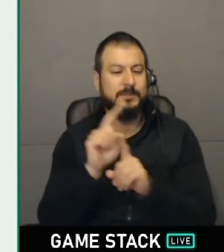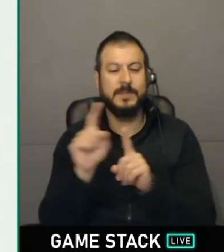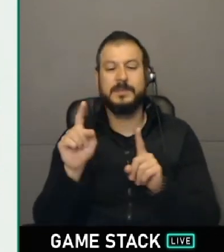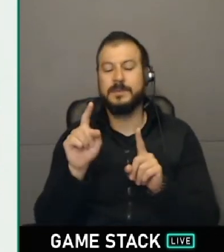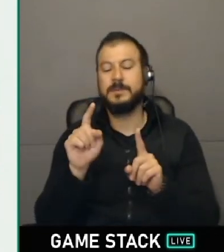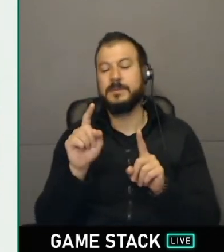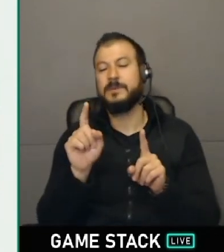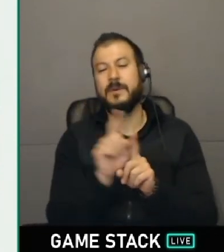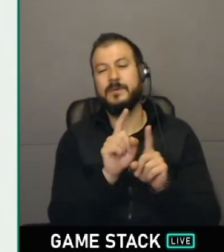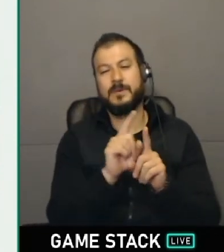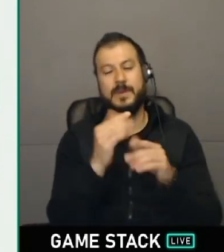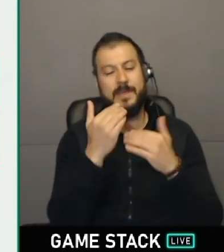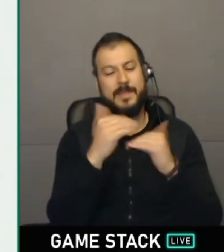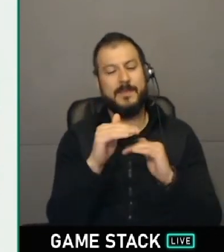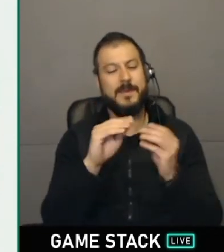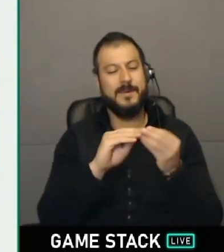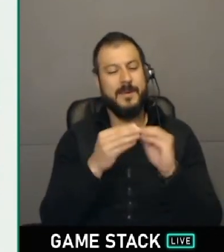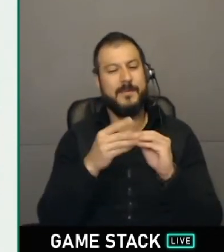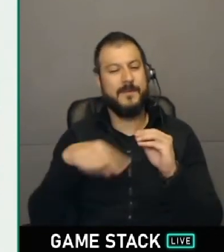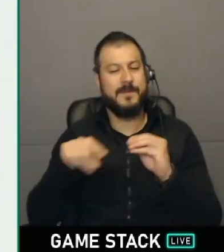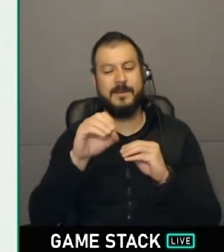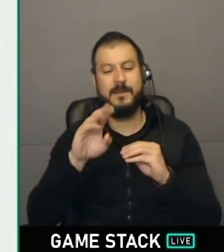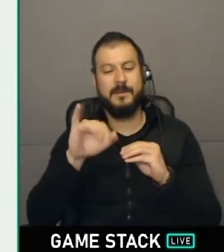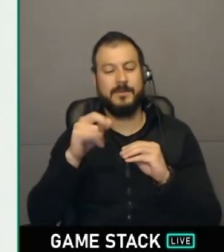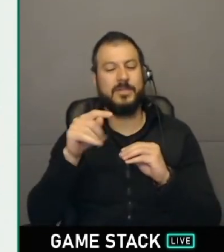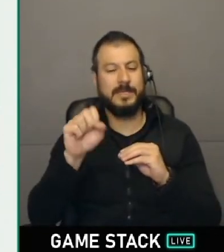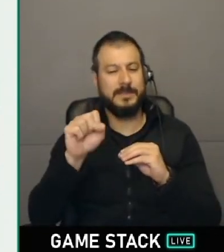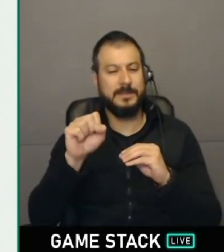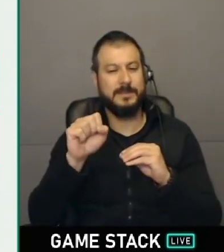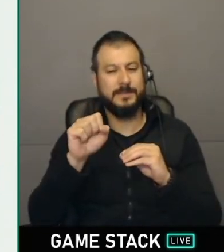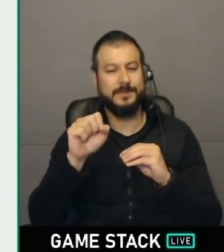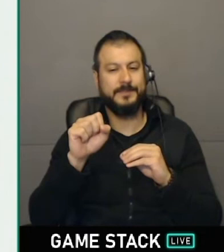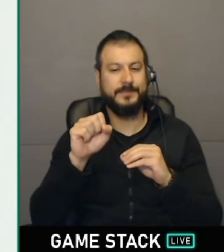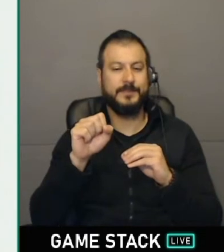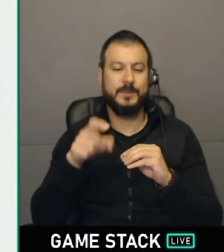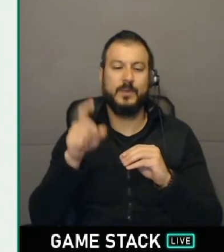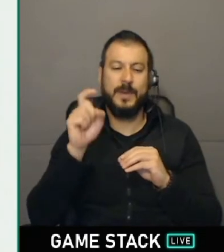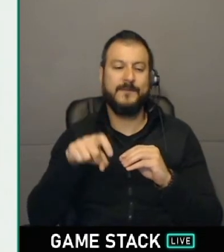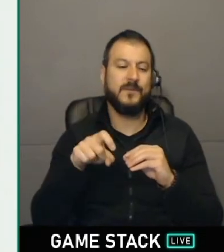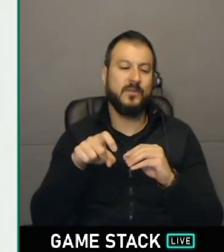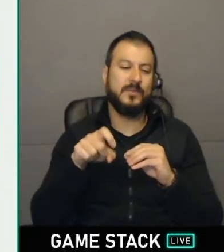a limited number of these objects. So you have to